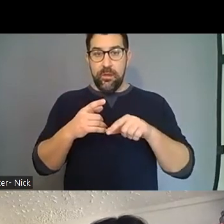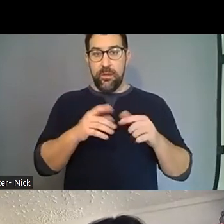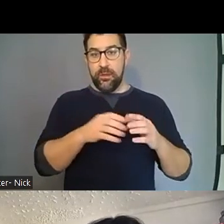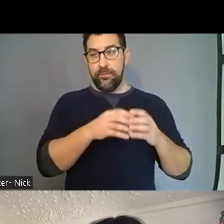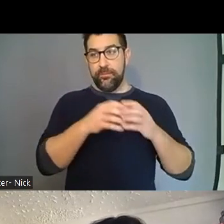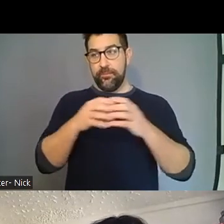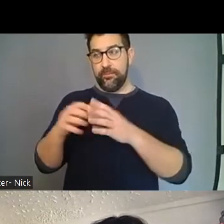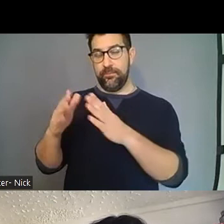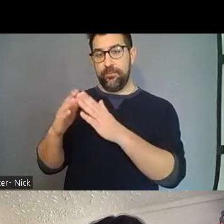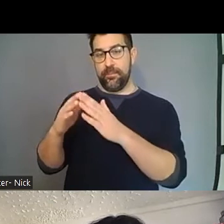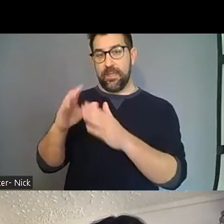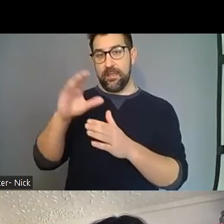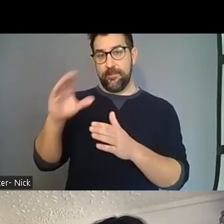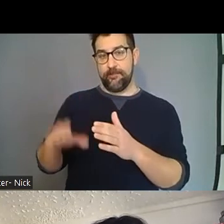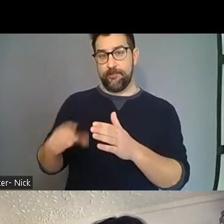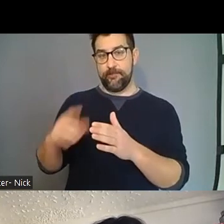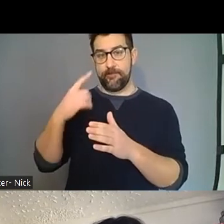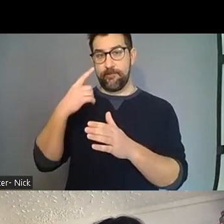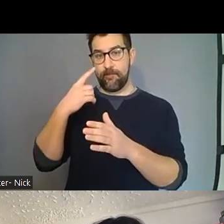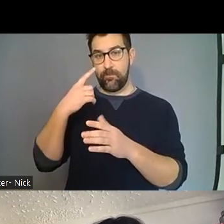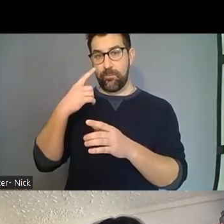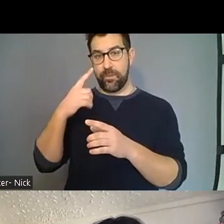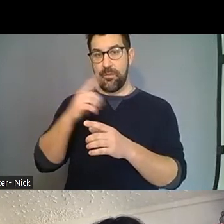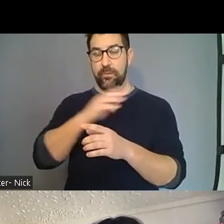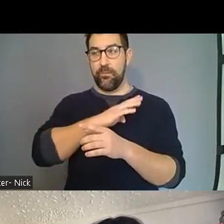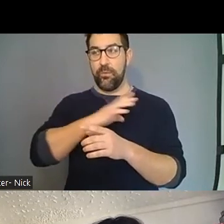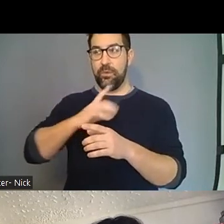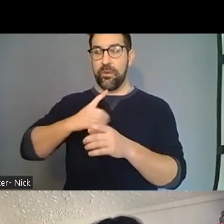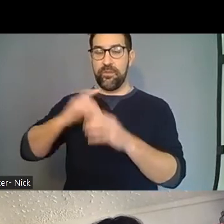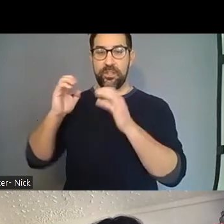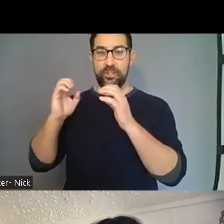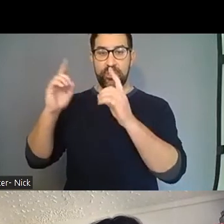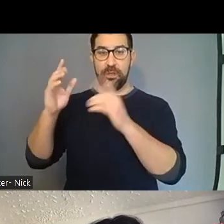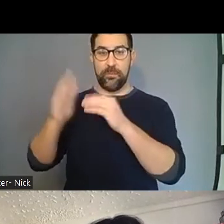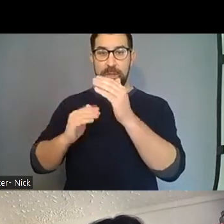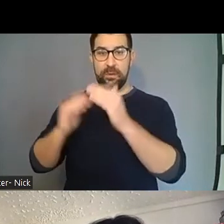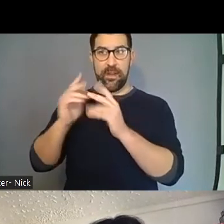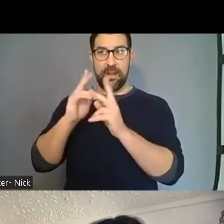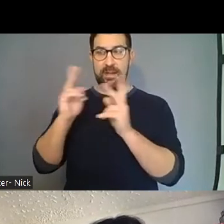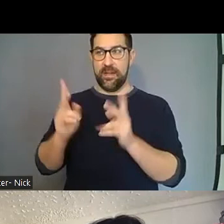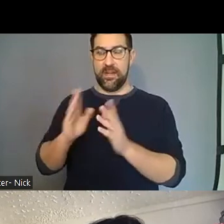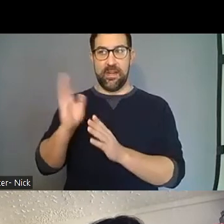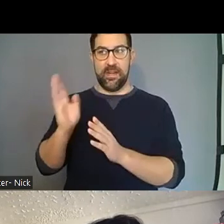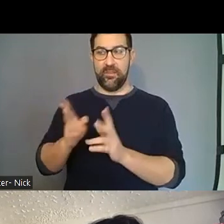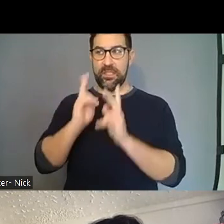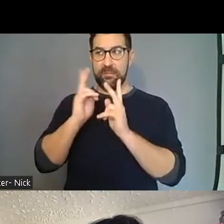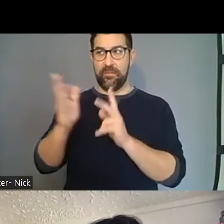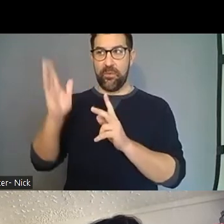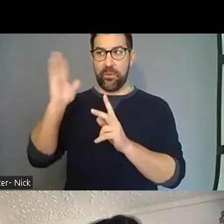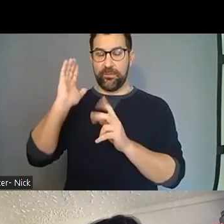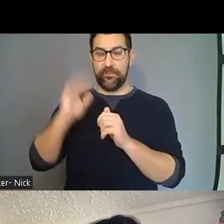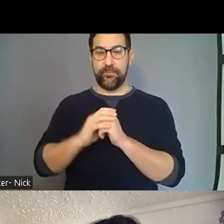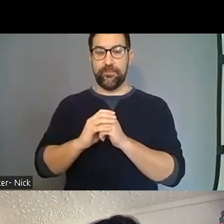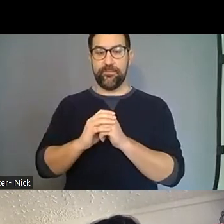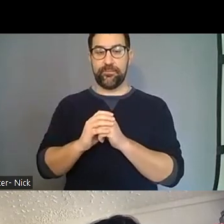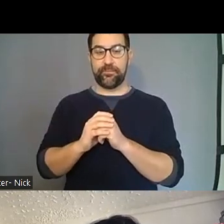Chicago in front of our Board of Education building, which I had never seen before. And then also just feeling